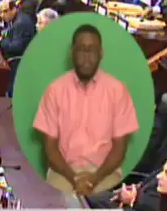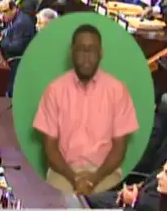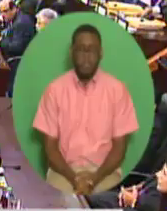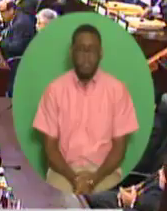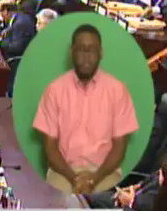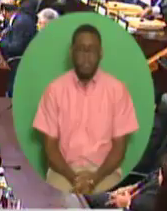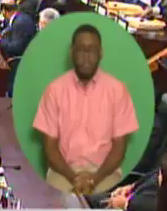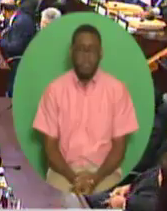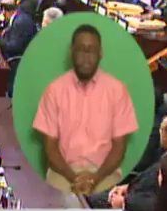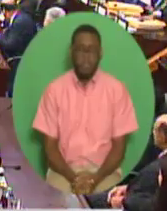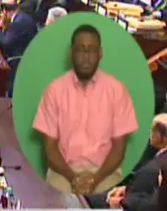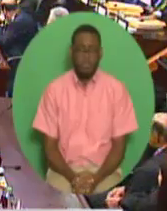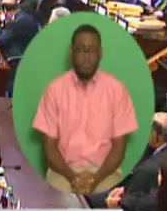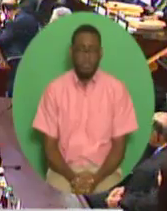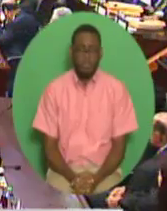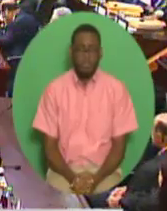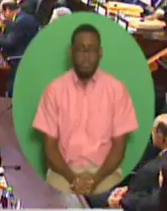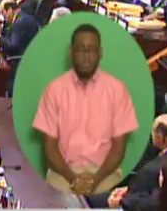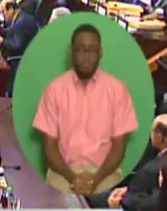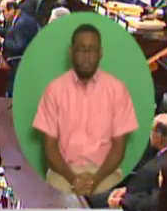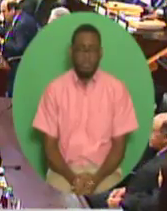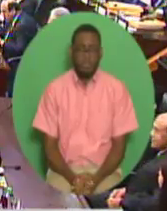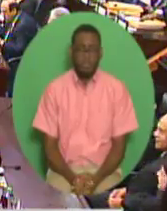I want to make it clear.